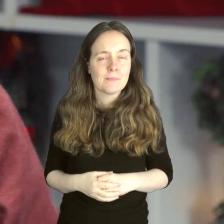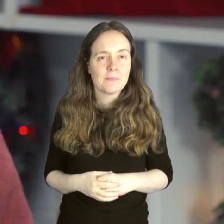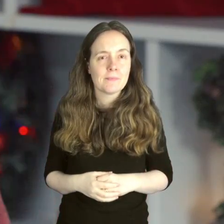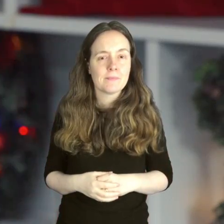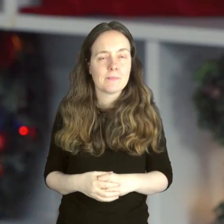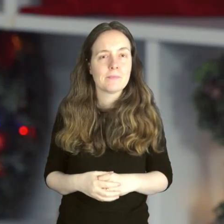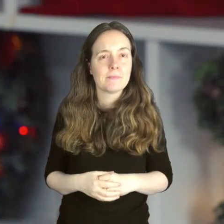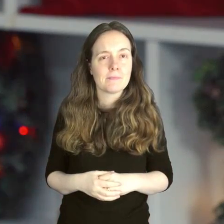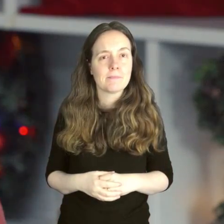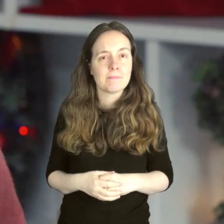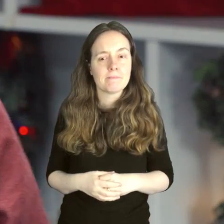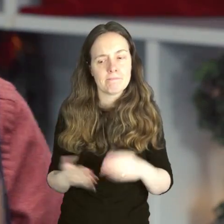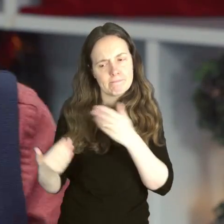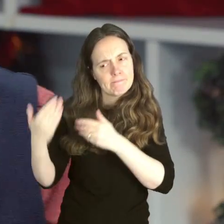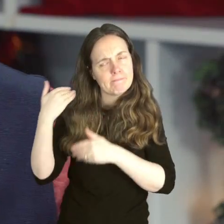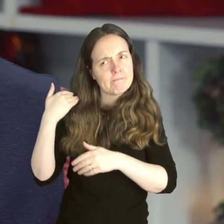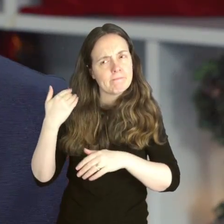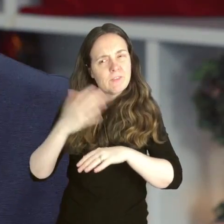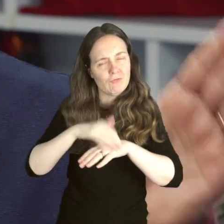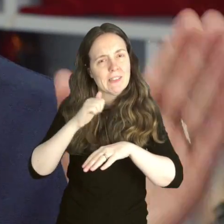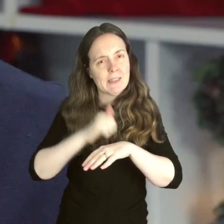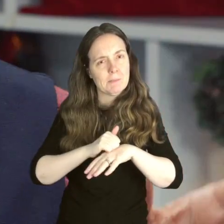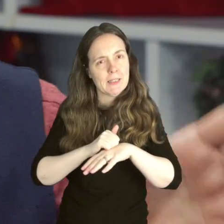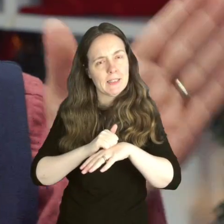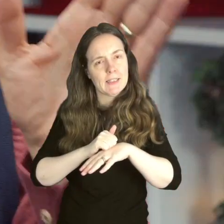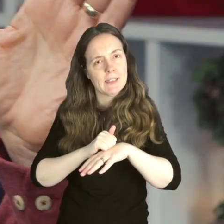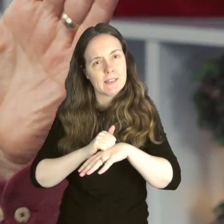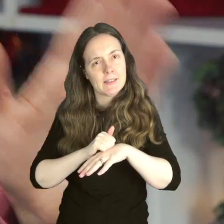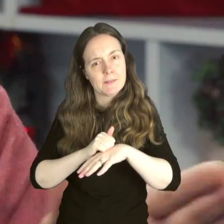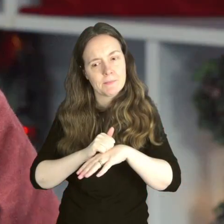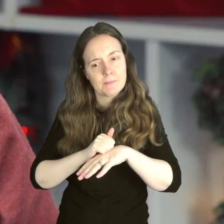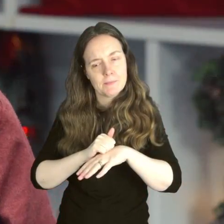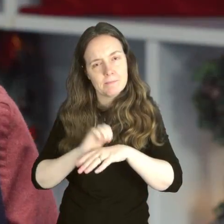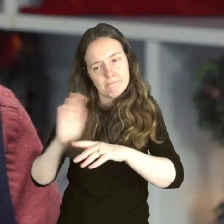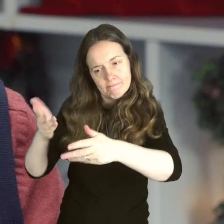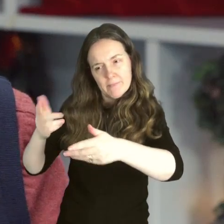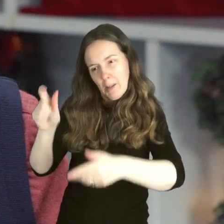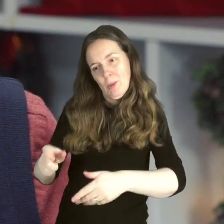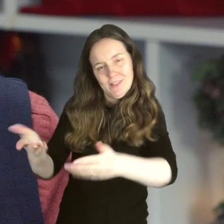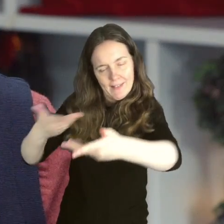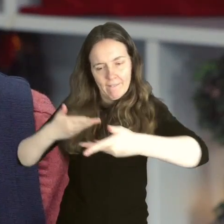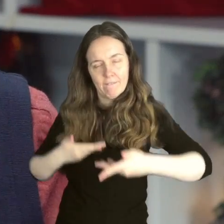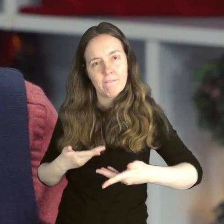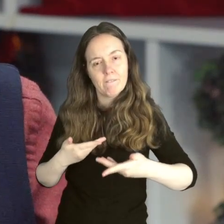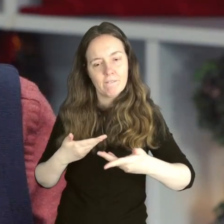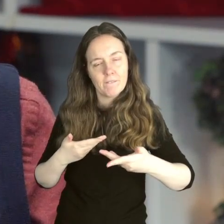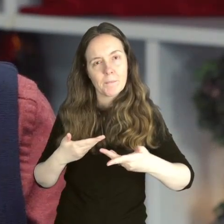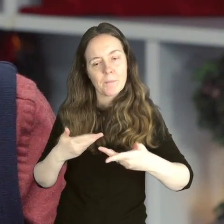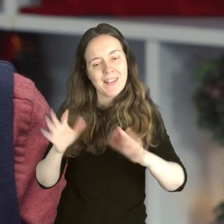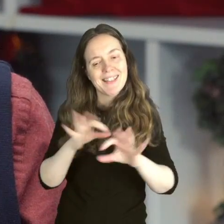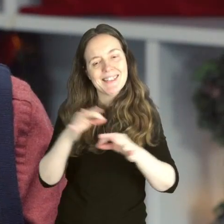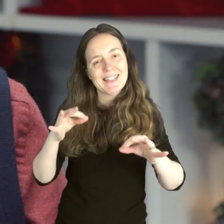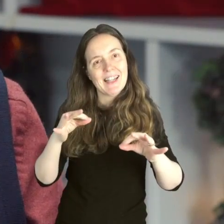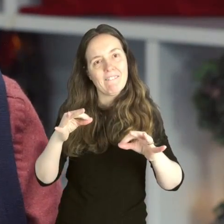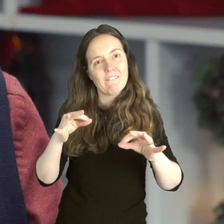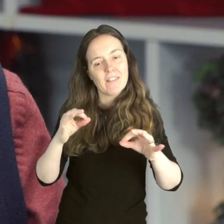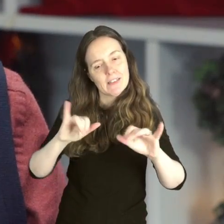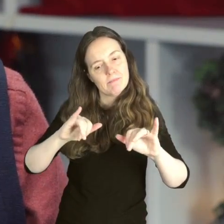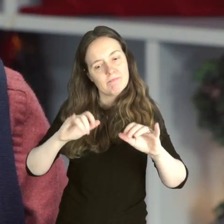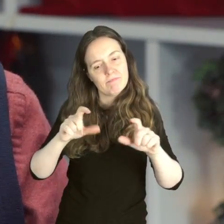One Christmas, I was given a gift certificate from a